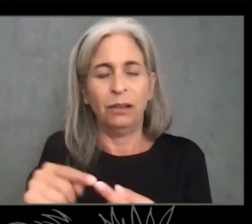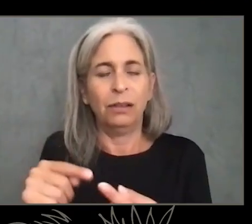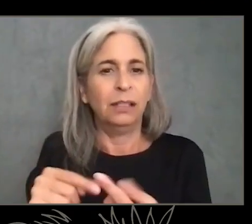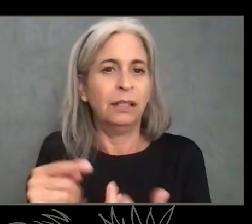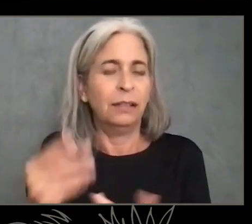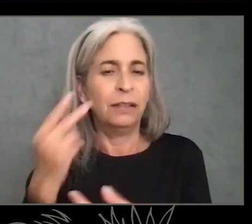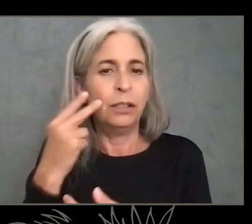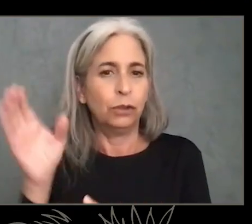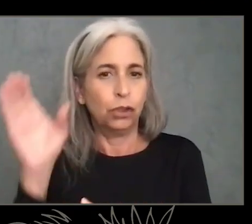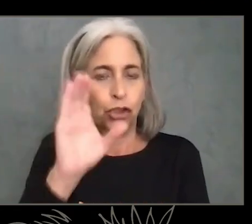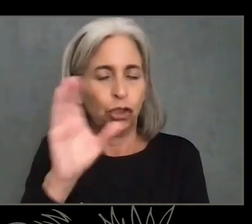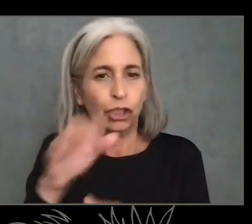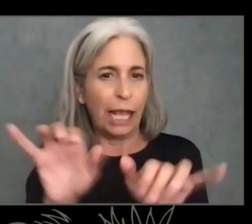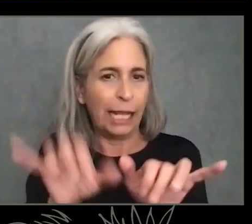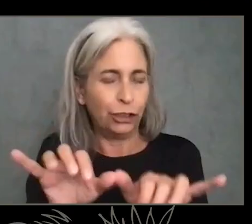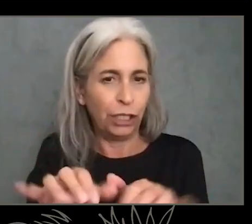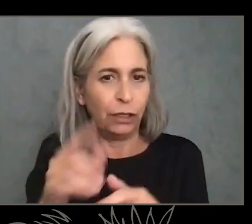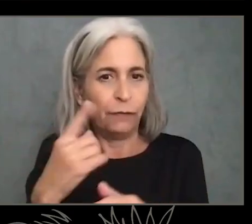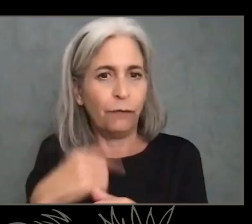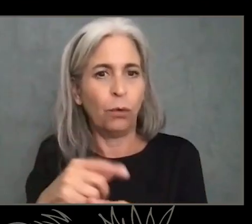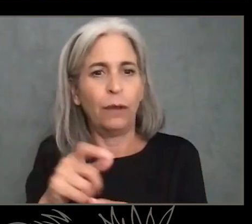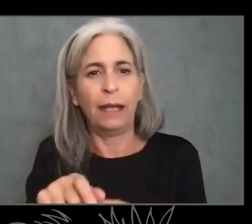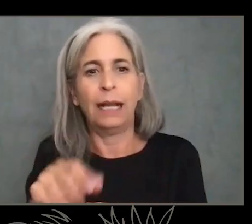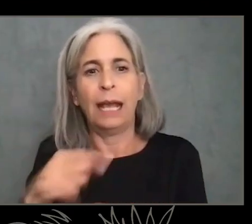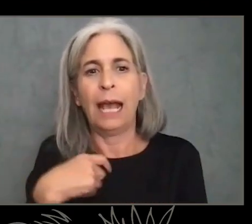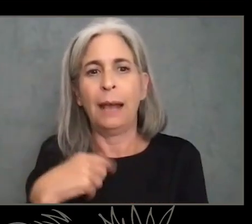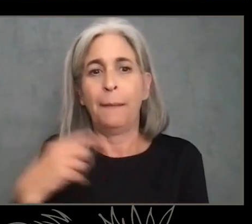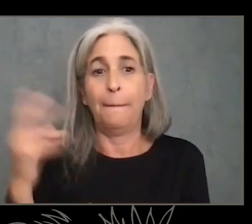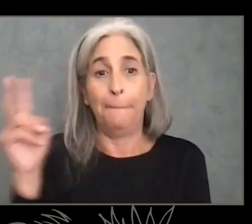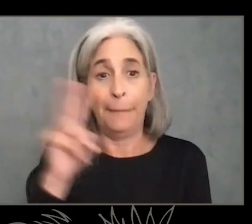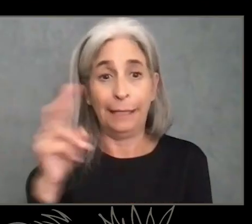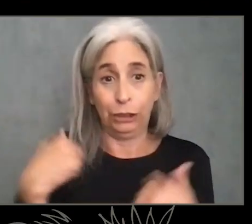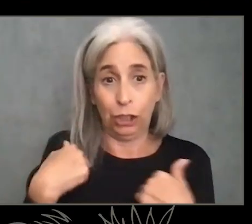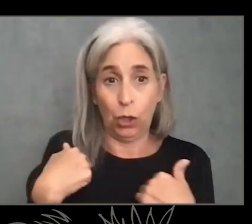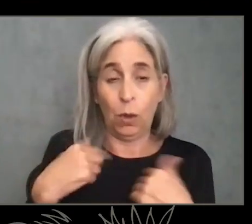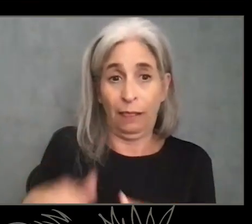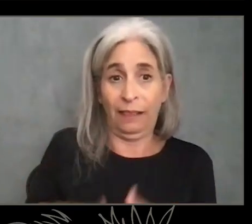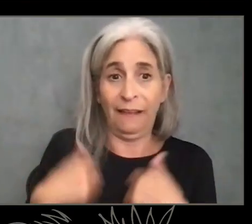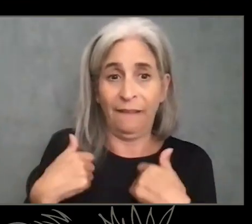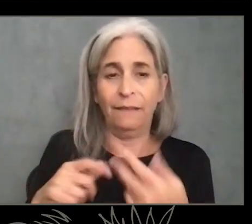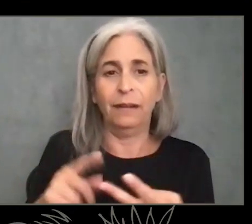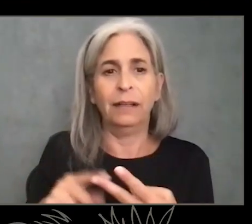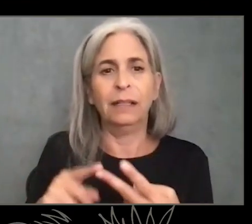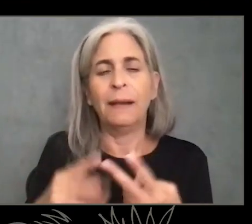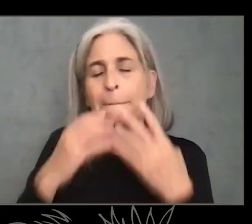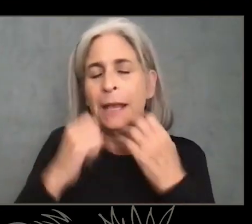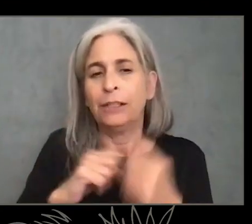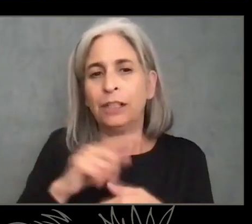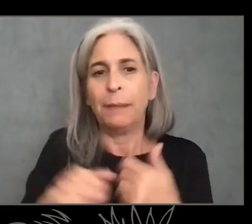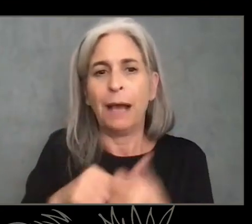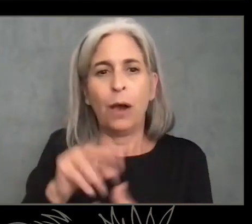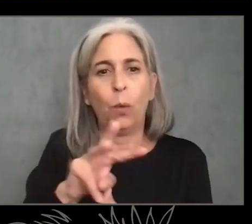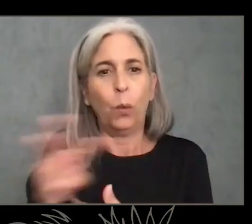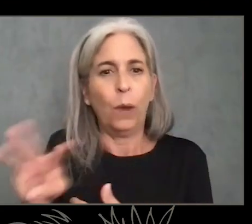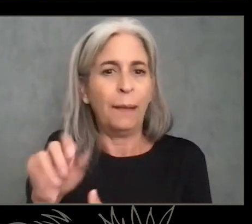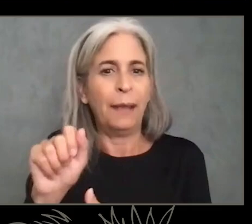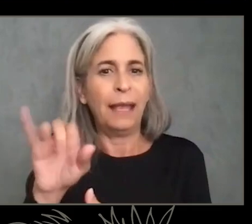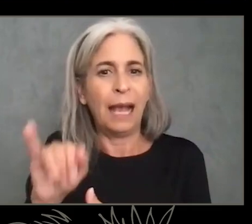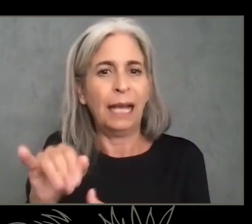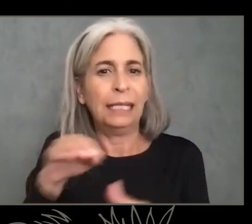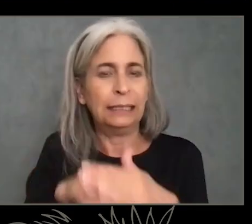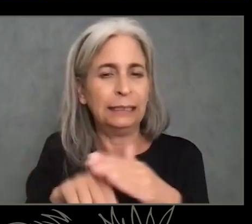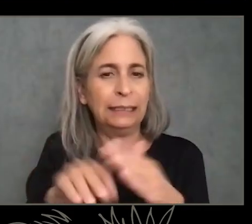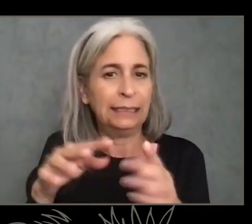as the search engine there to find things. I'm based in Mexico. I'm passionate about AI and web technologies. I organize